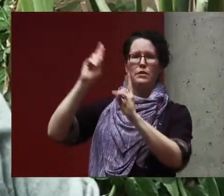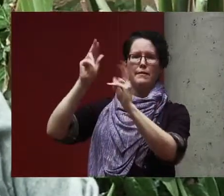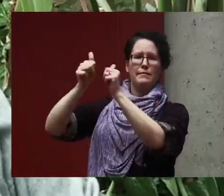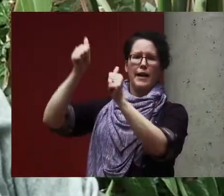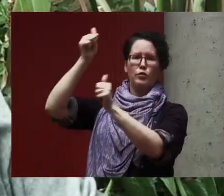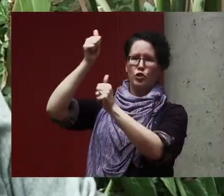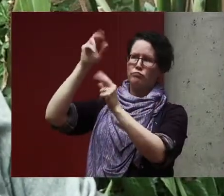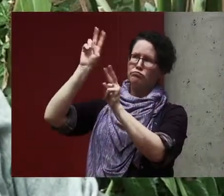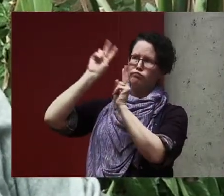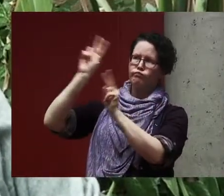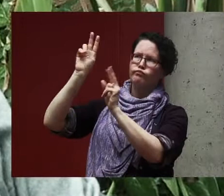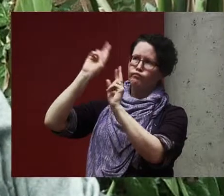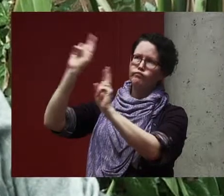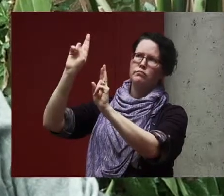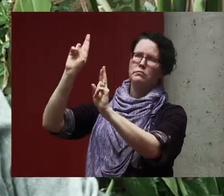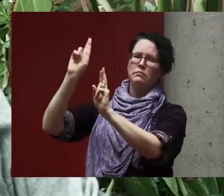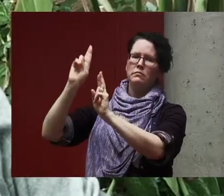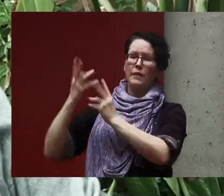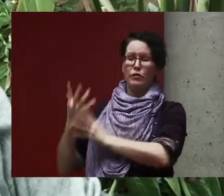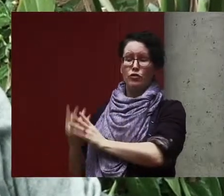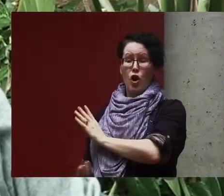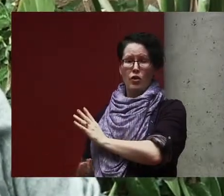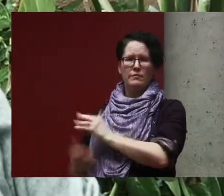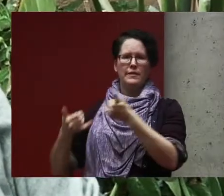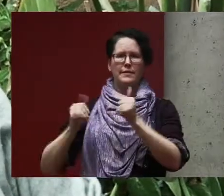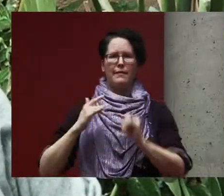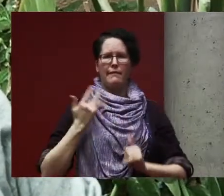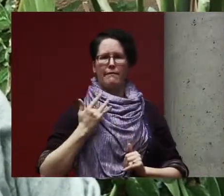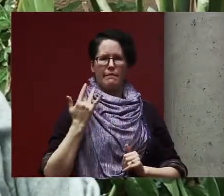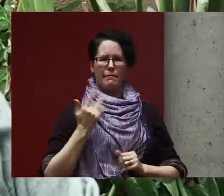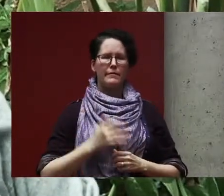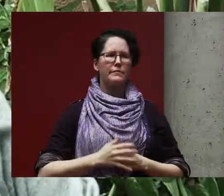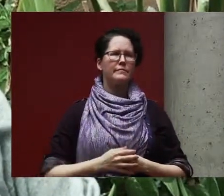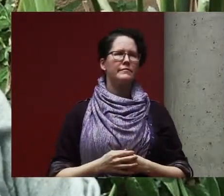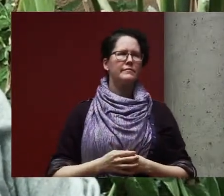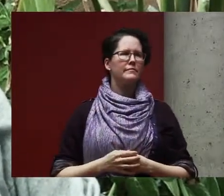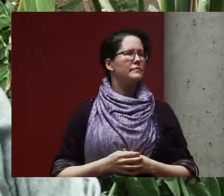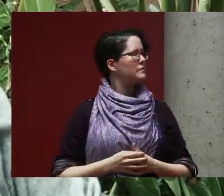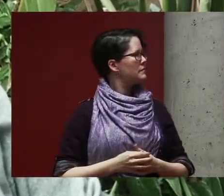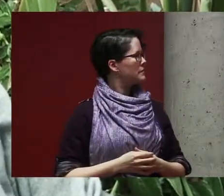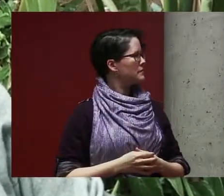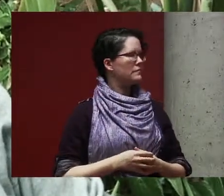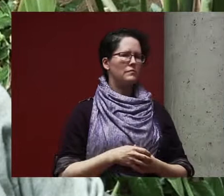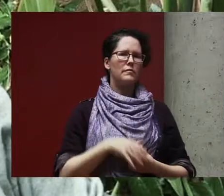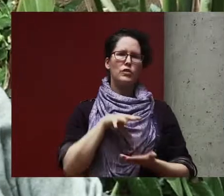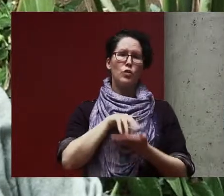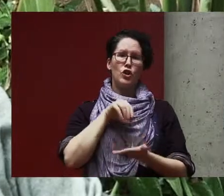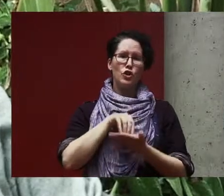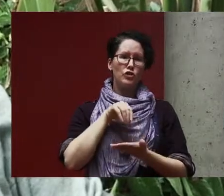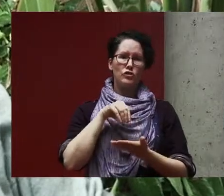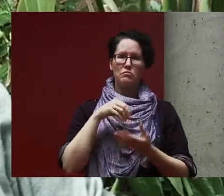elders among us, both past and present. We have so much to learn